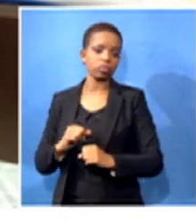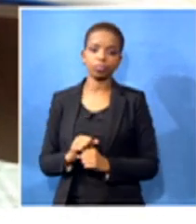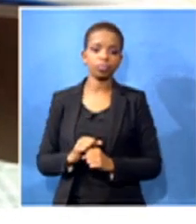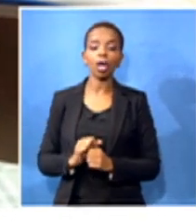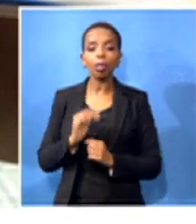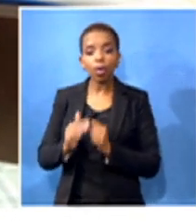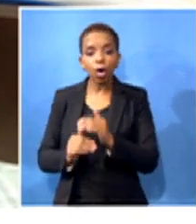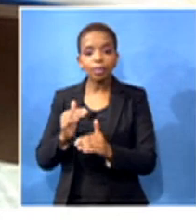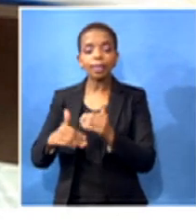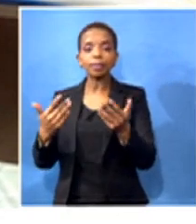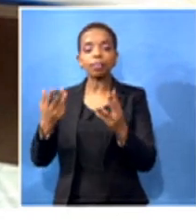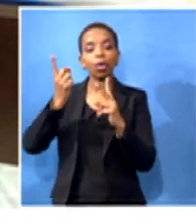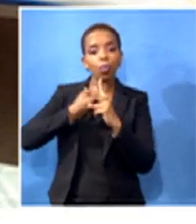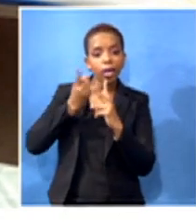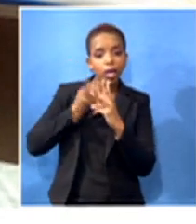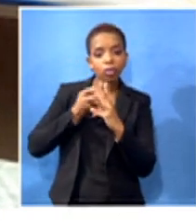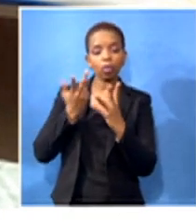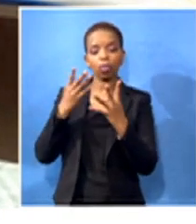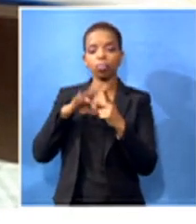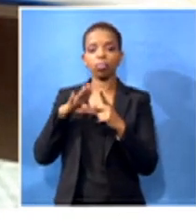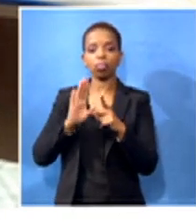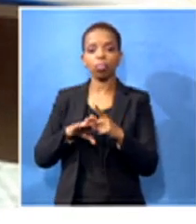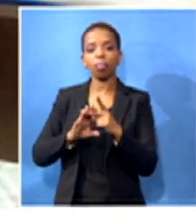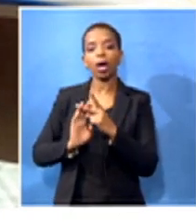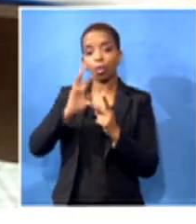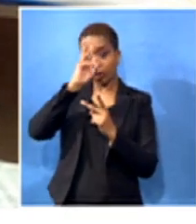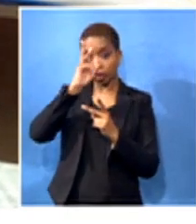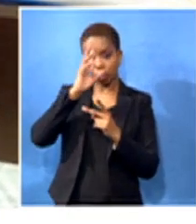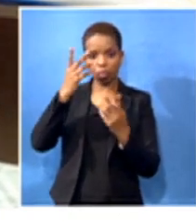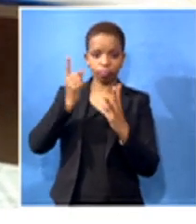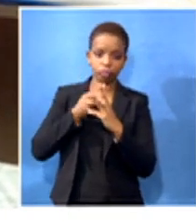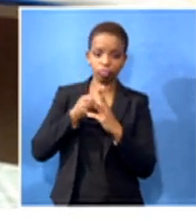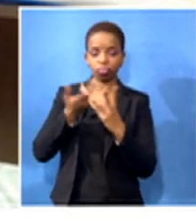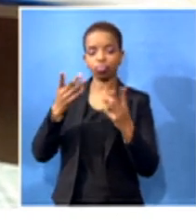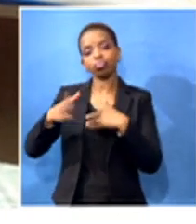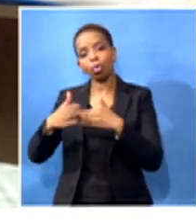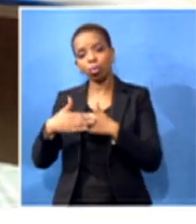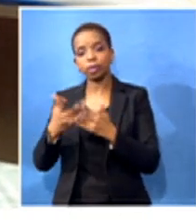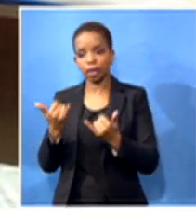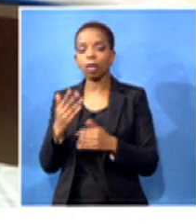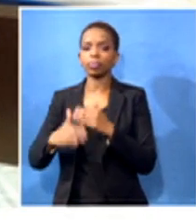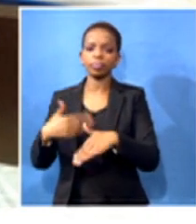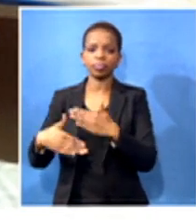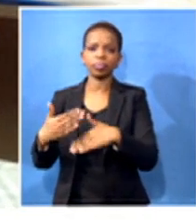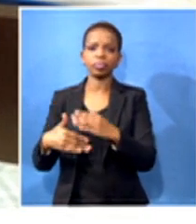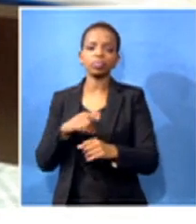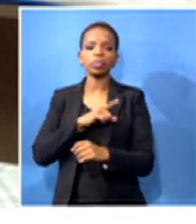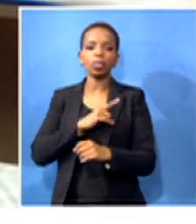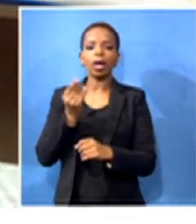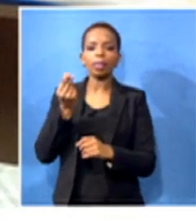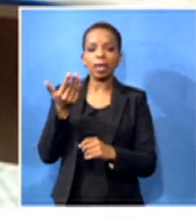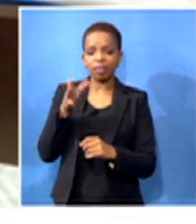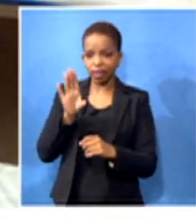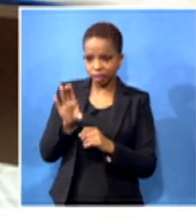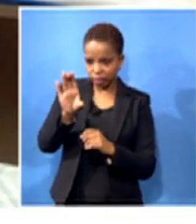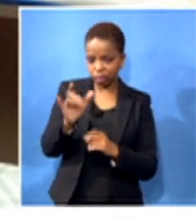is continuing and is handled at a school level through the additional monies that we have given to schools, in addition